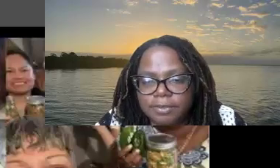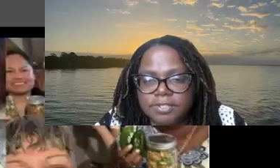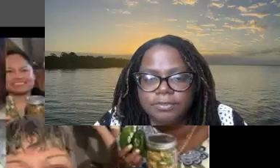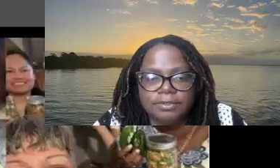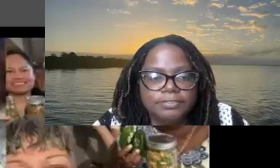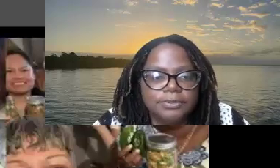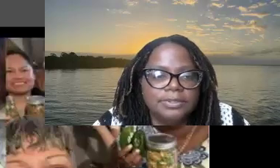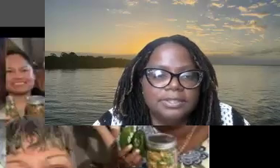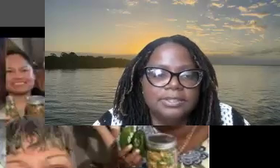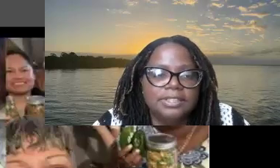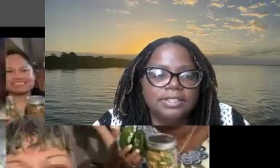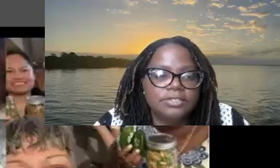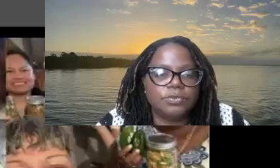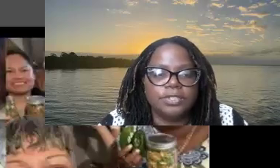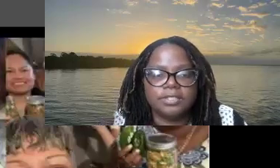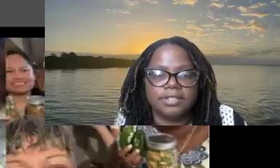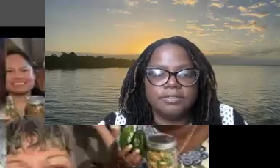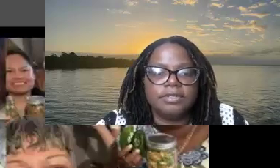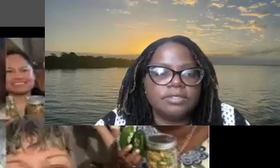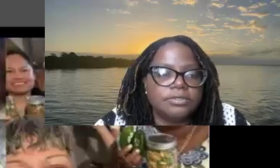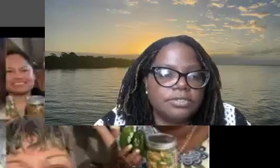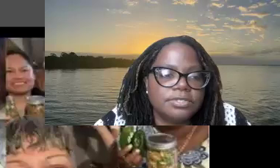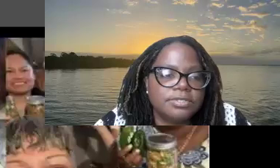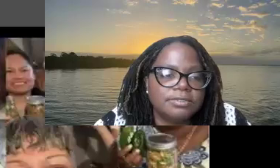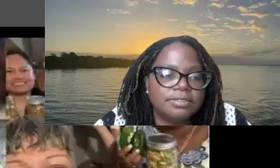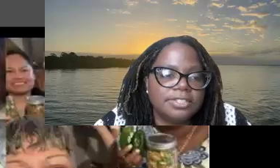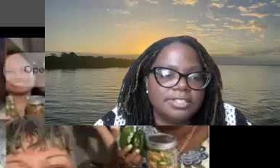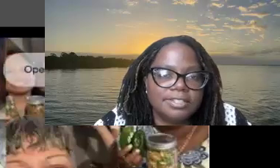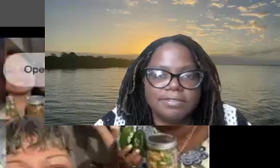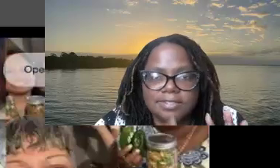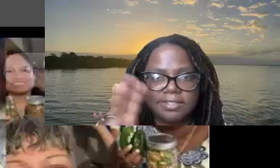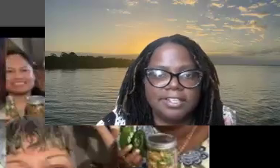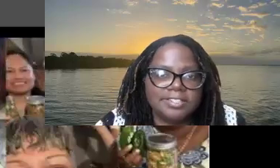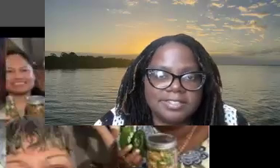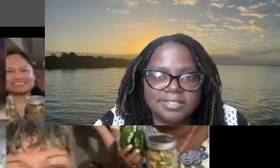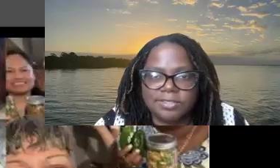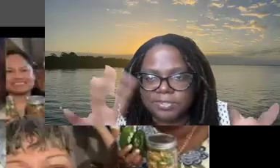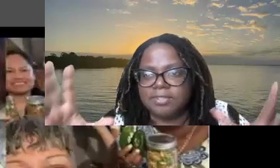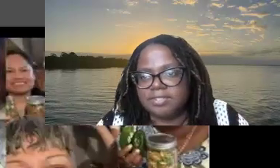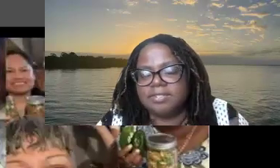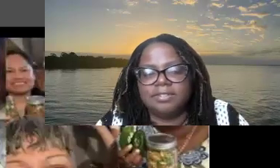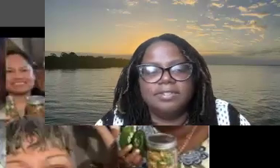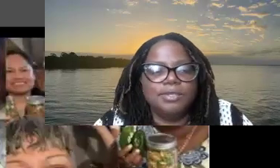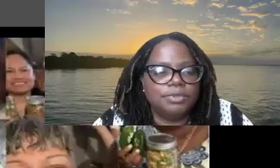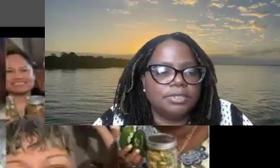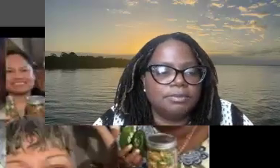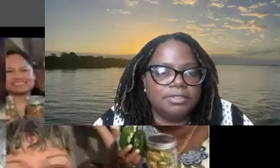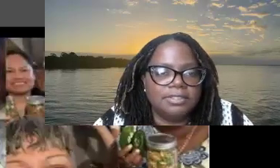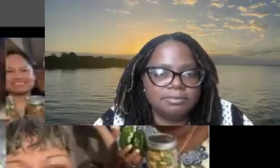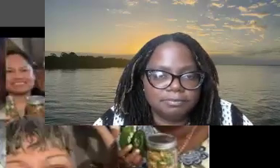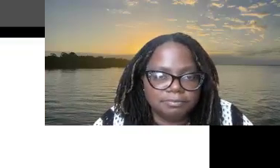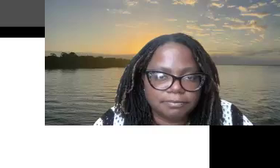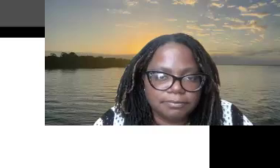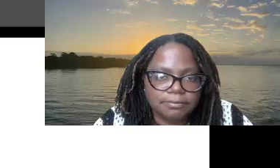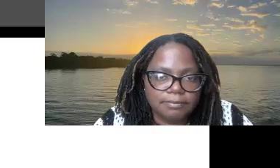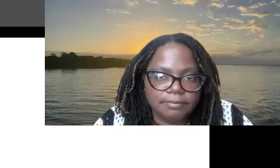see farms and growing food and just working together across cultures. And so I just love this collage. This shows this is our Bridge